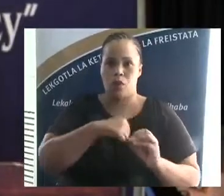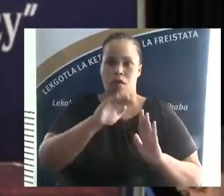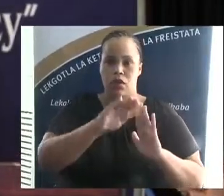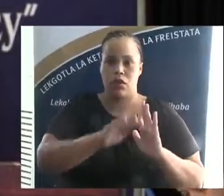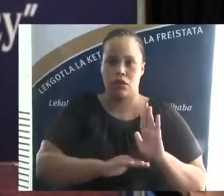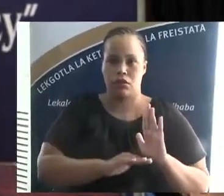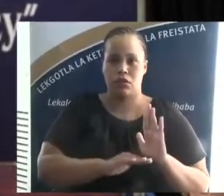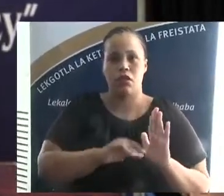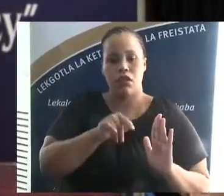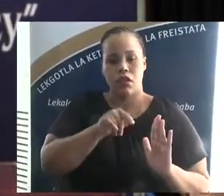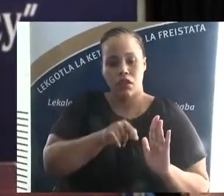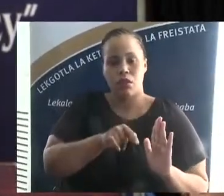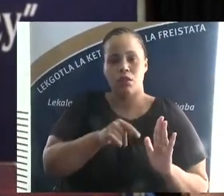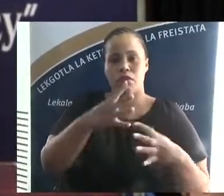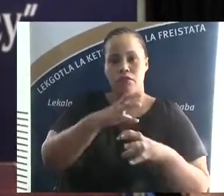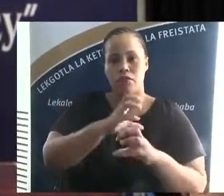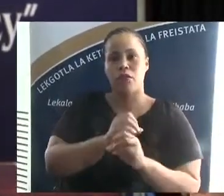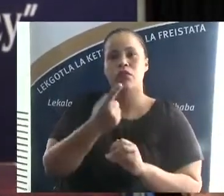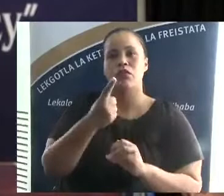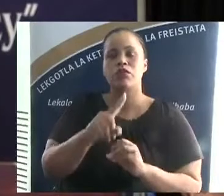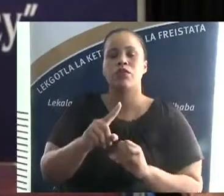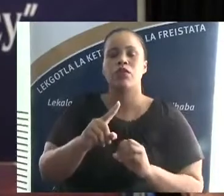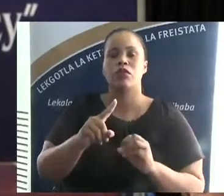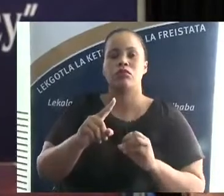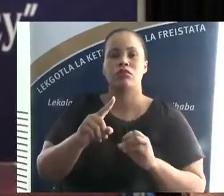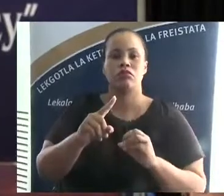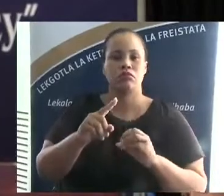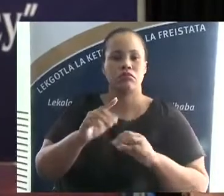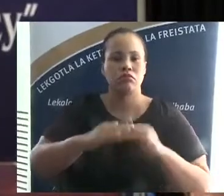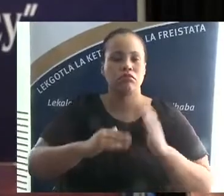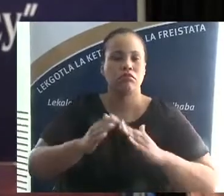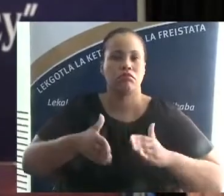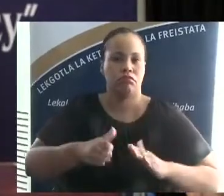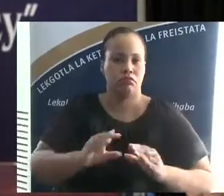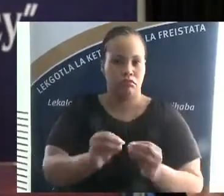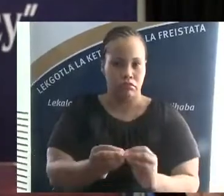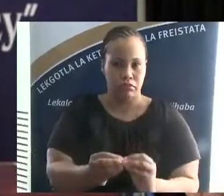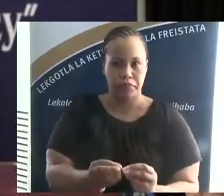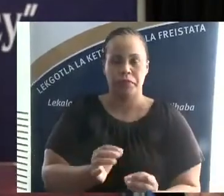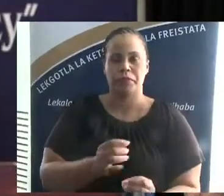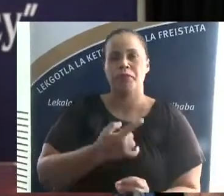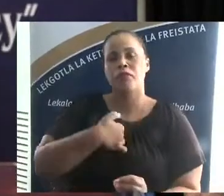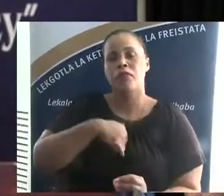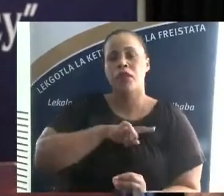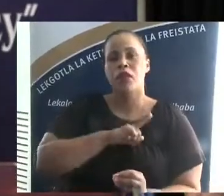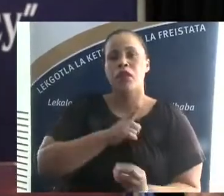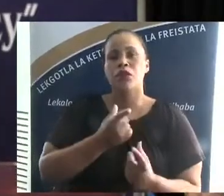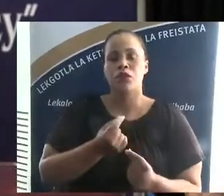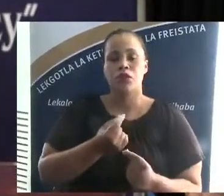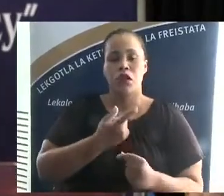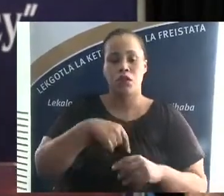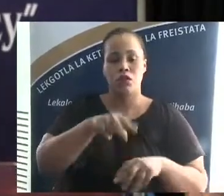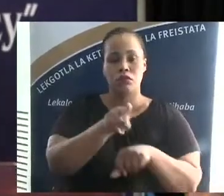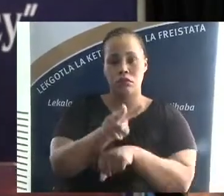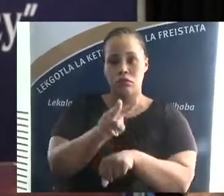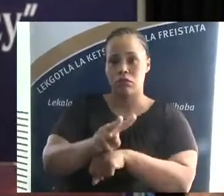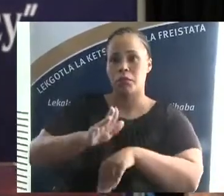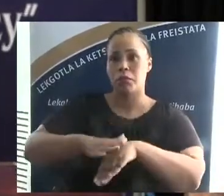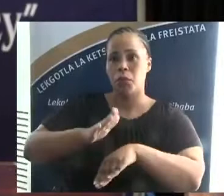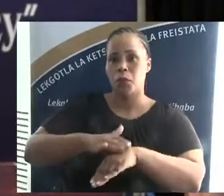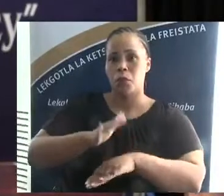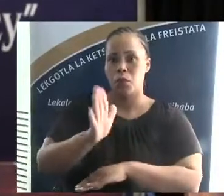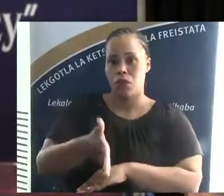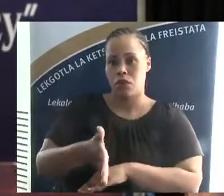of infrastructure projects. In creation of efficiencies, we will continue to strengthen our oversight to